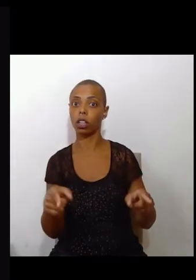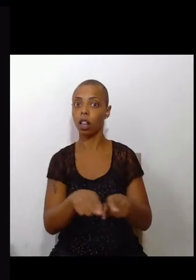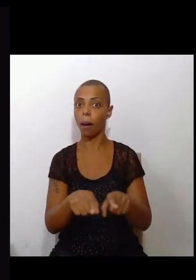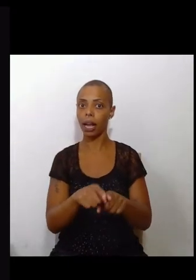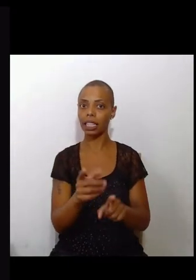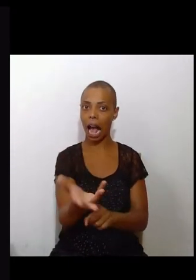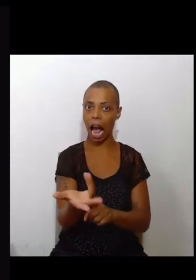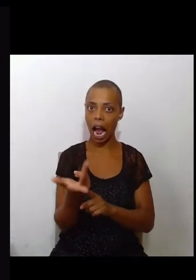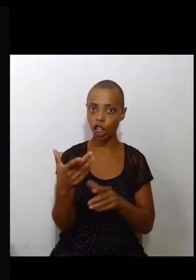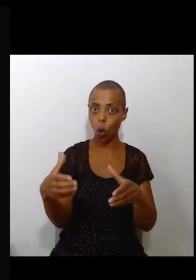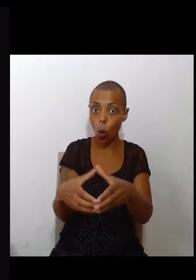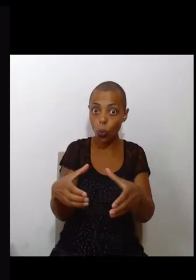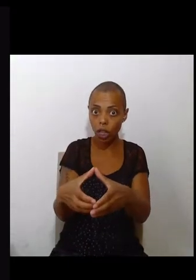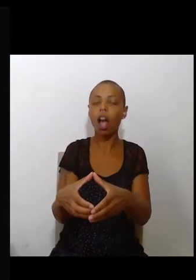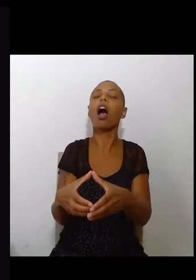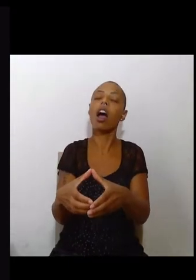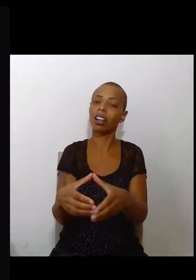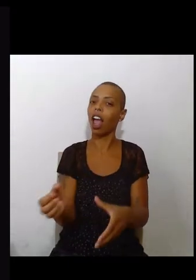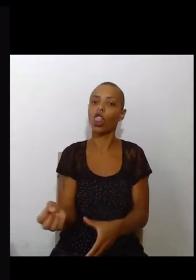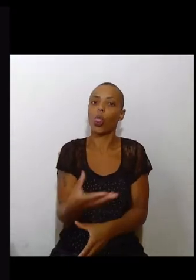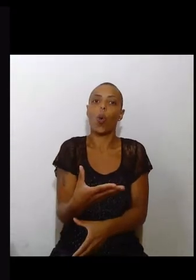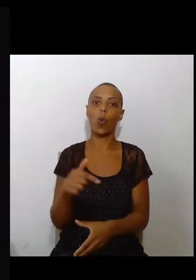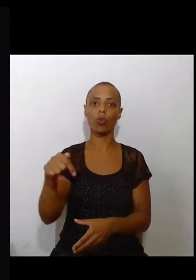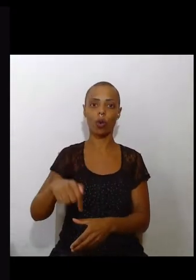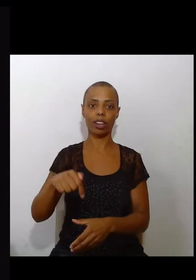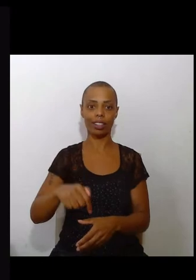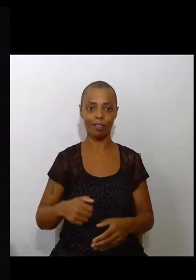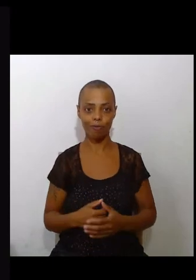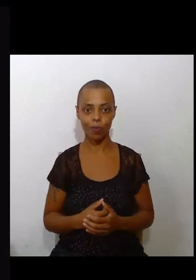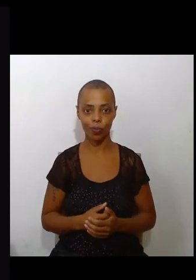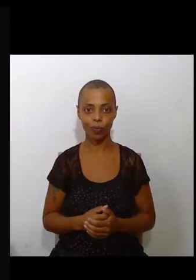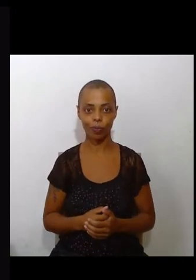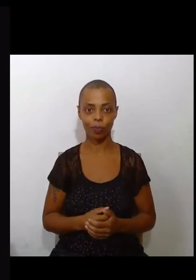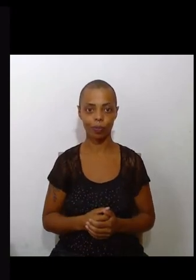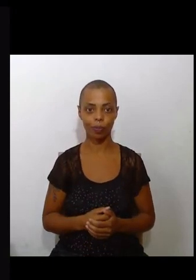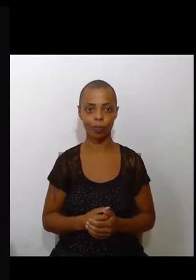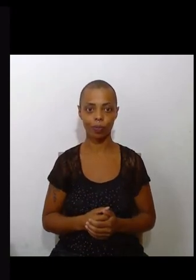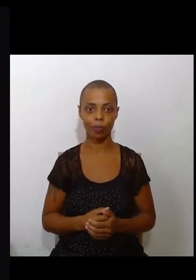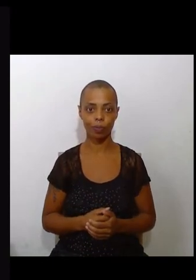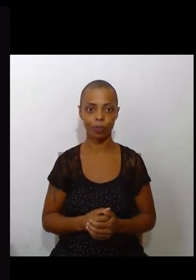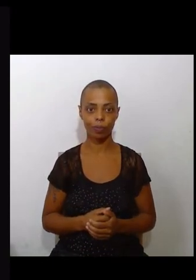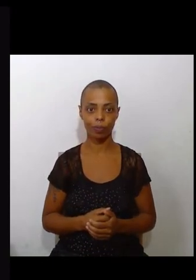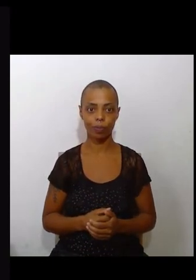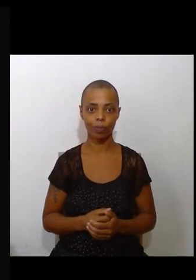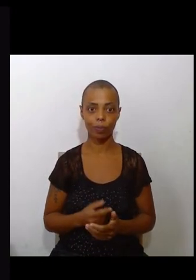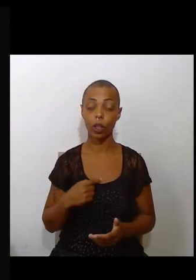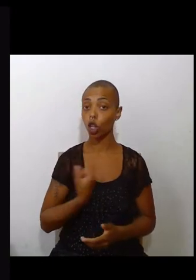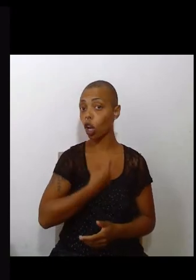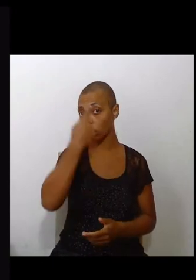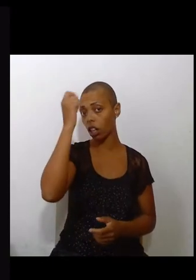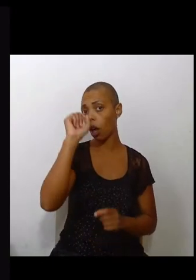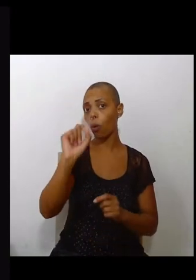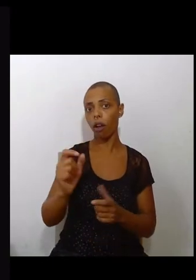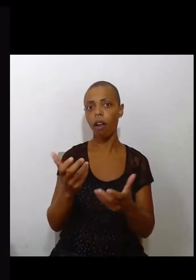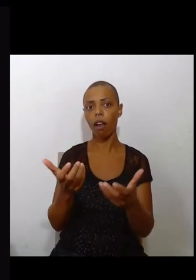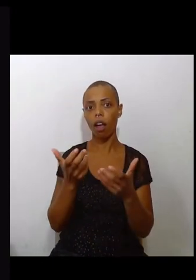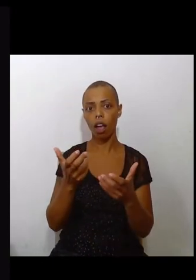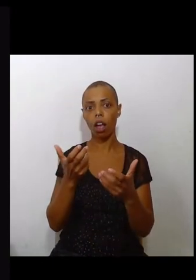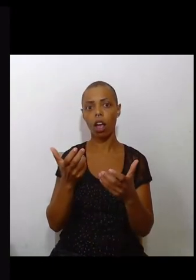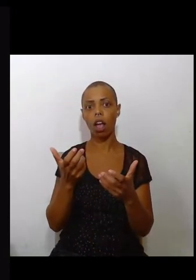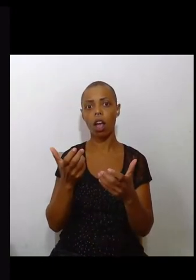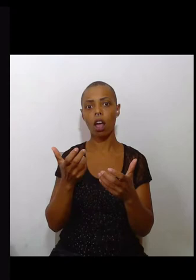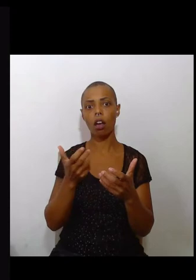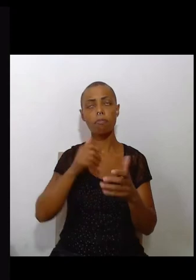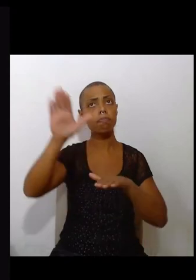in terms of uh activating people of from different communities not just the transgender people